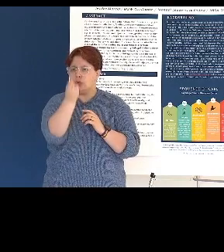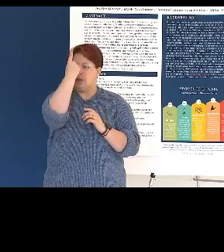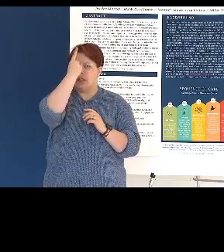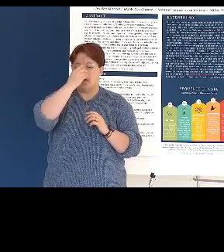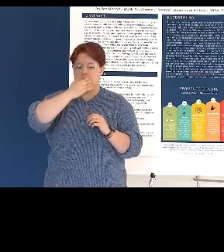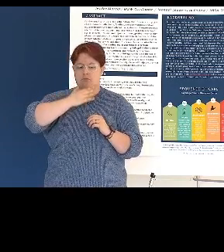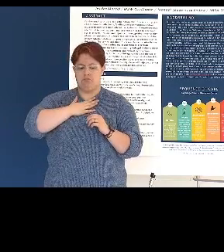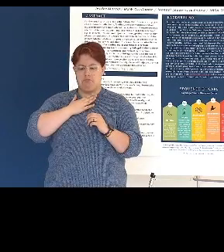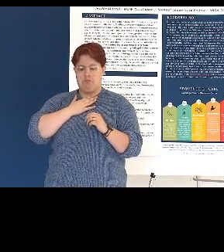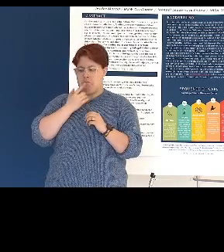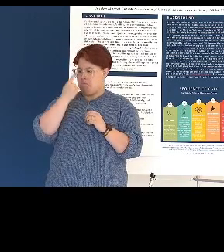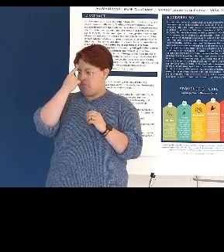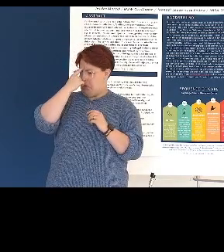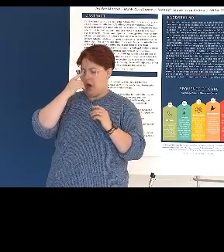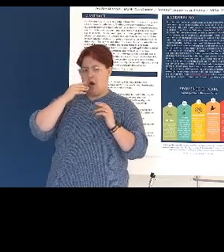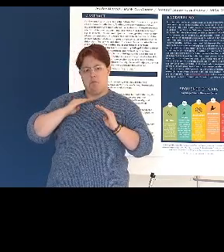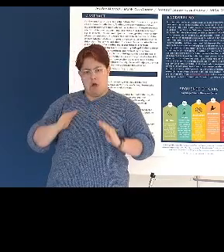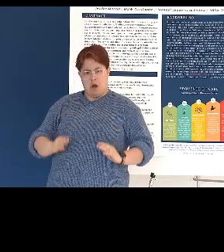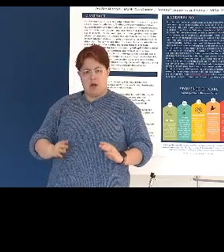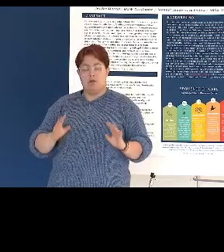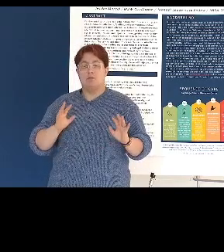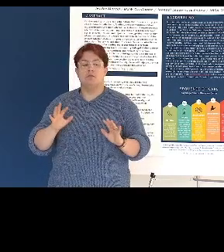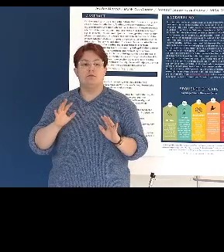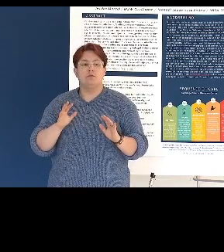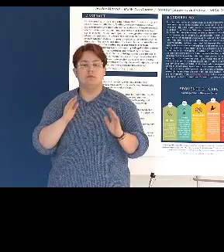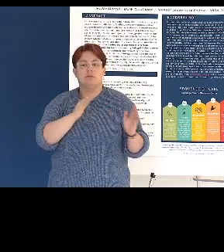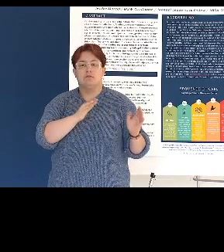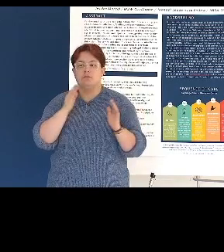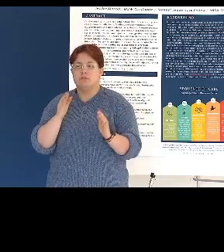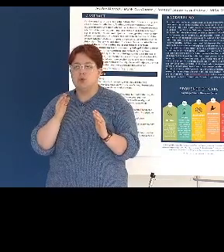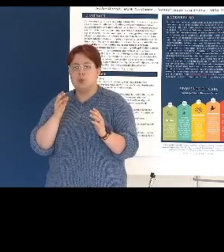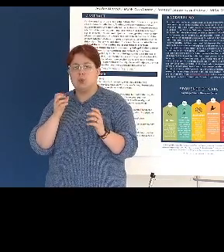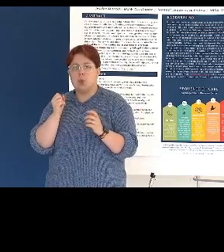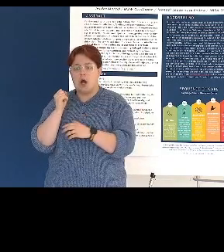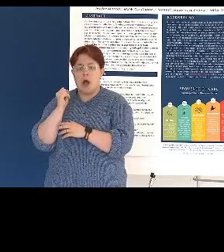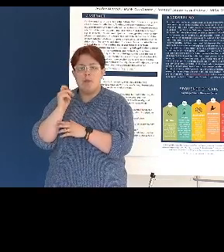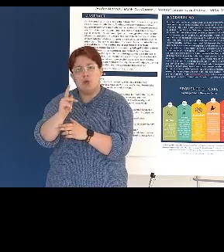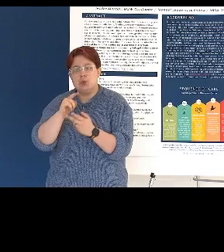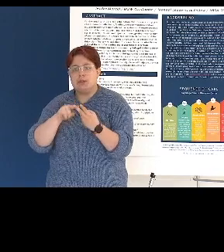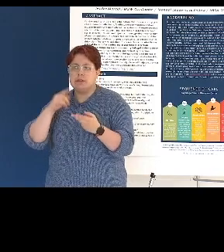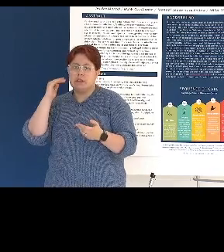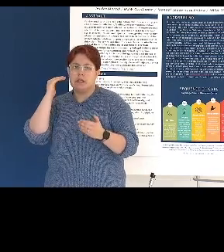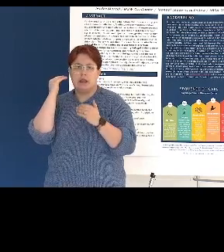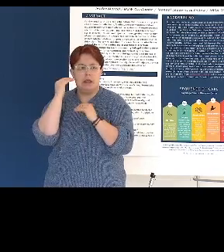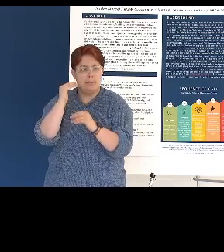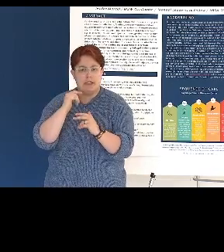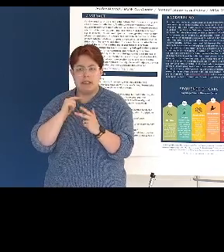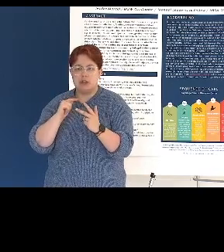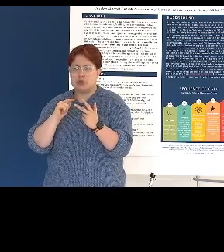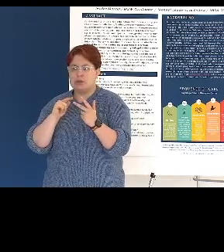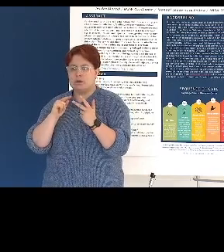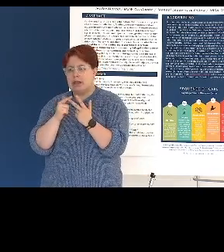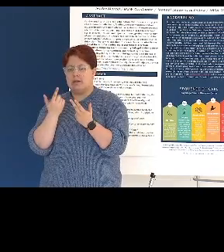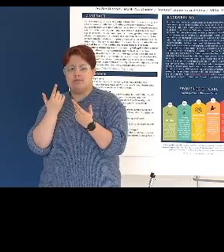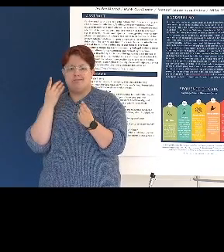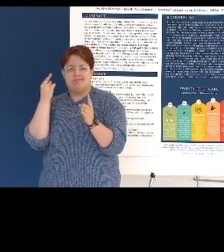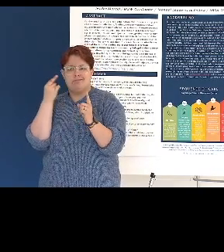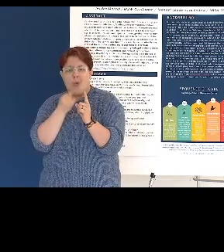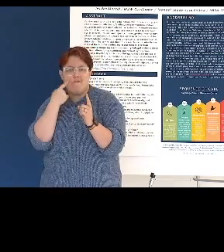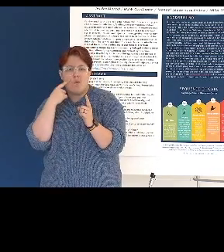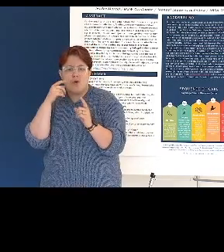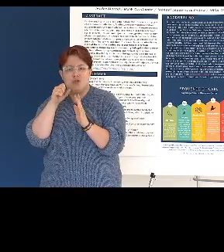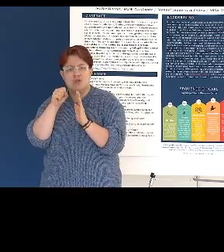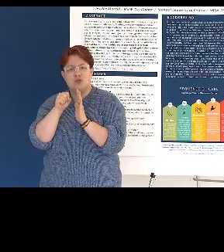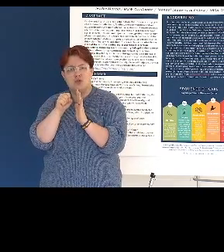and body. So what are the opportunities, limitations, and implications for social work practice? First,